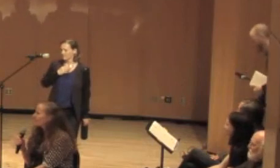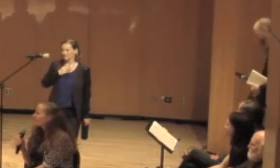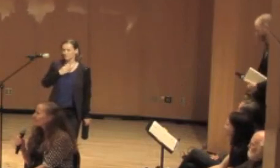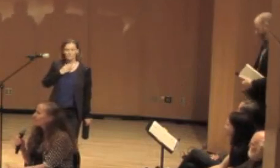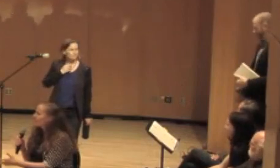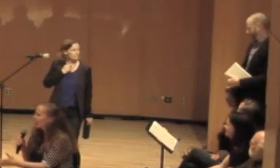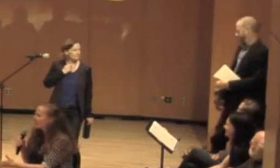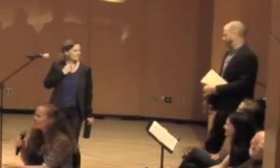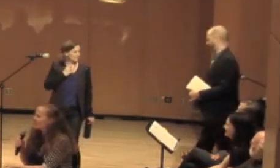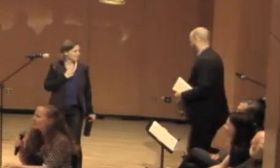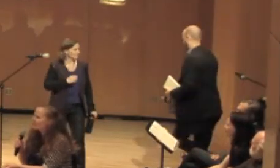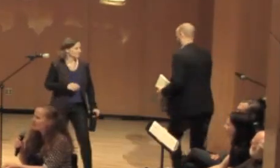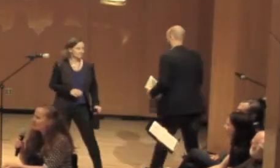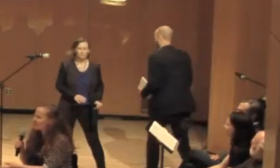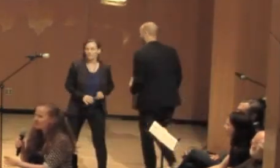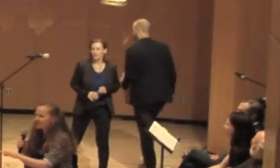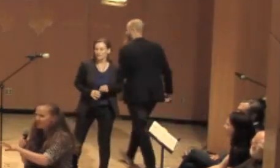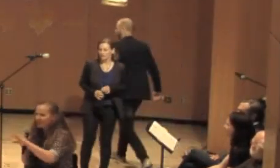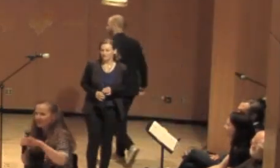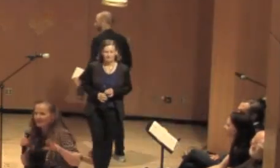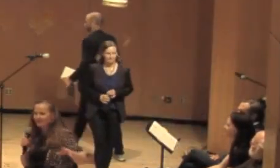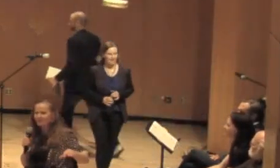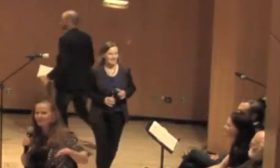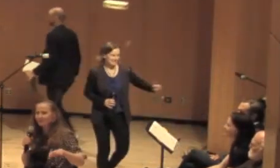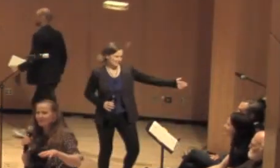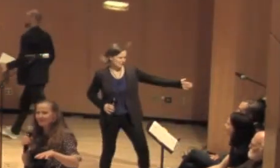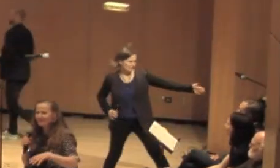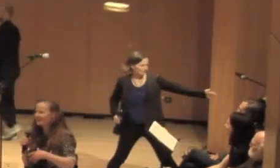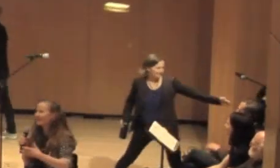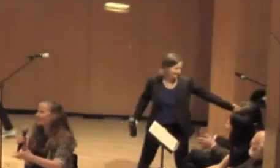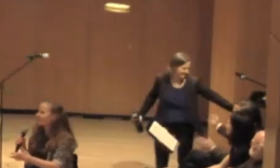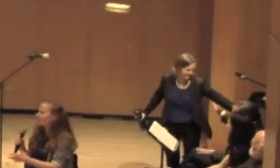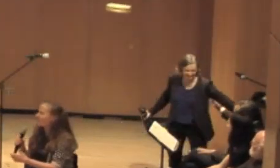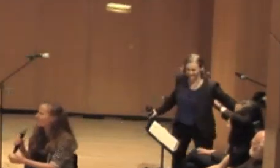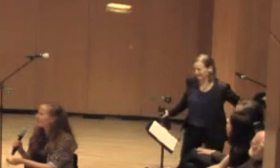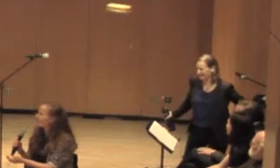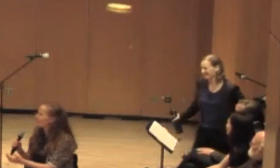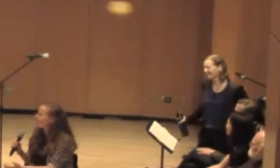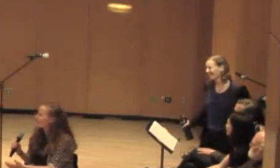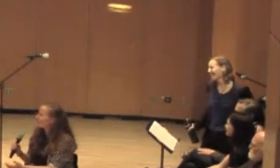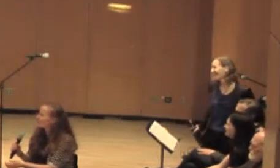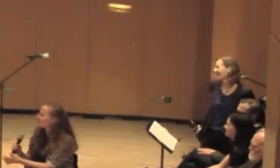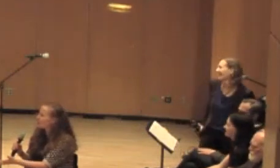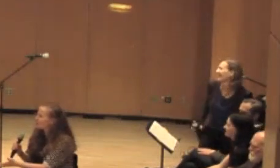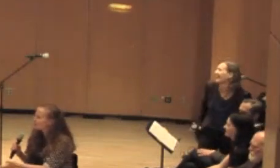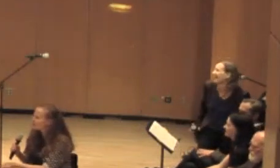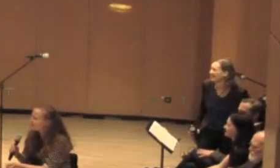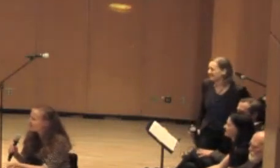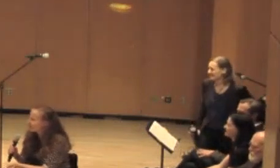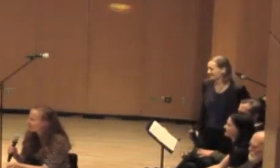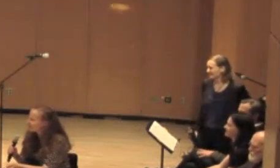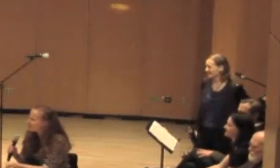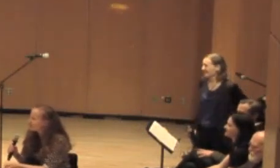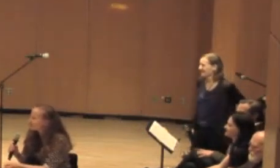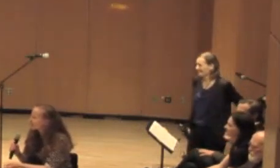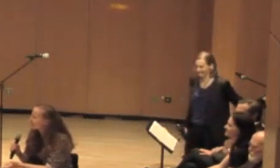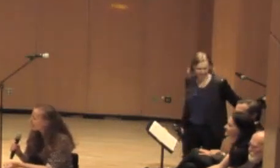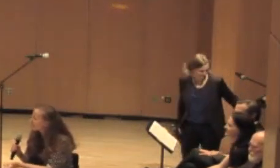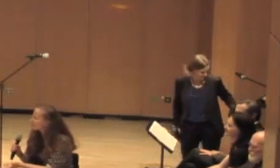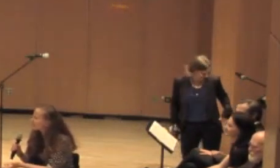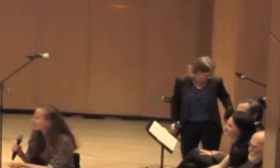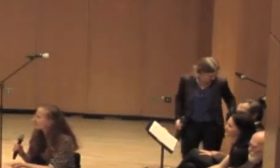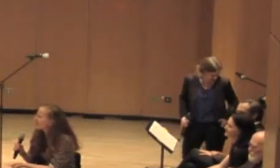um when we had some Zoom conversations over the last last couple of weeks it came up that people had found old notes from